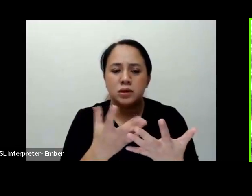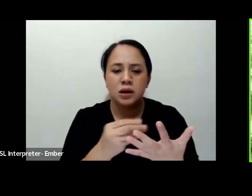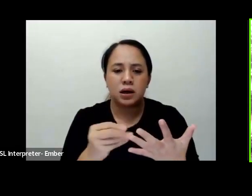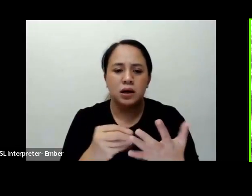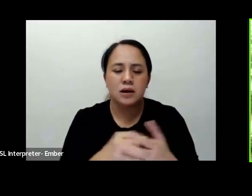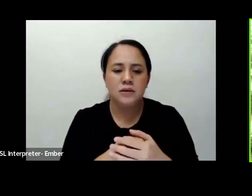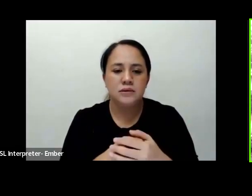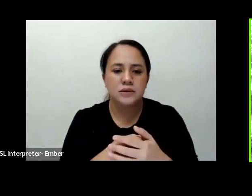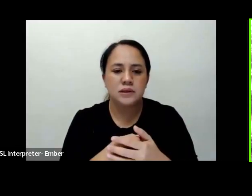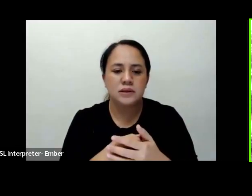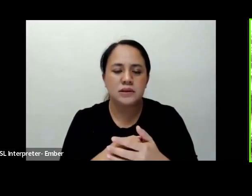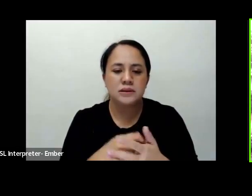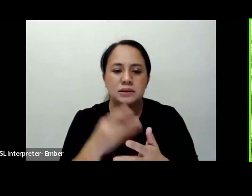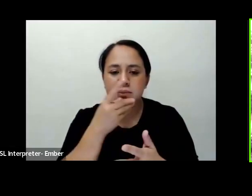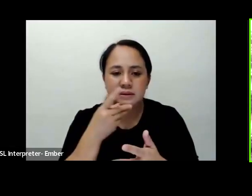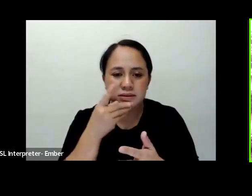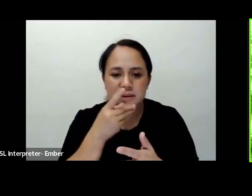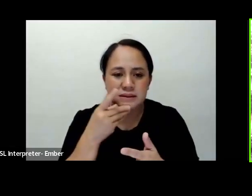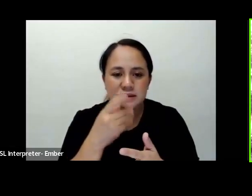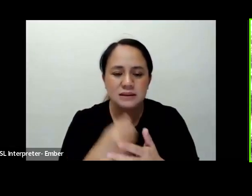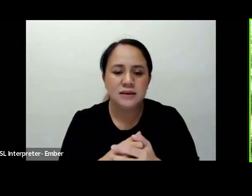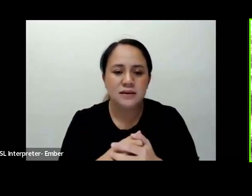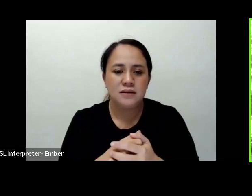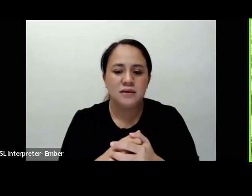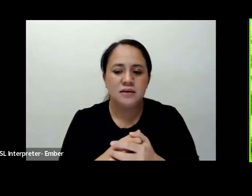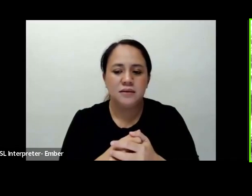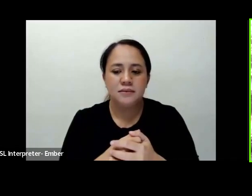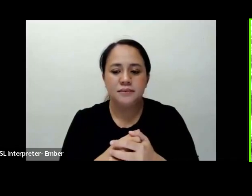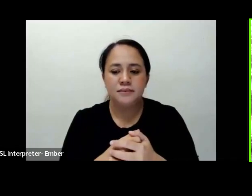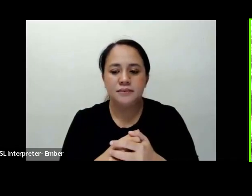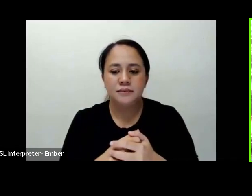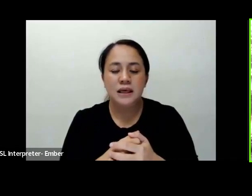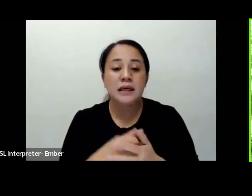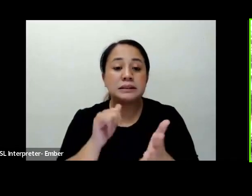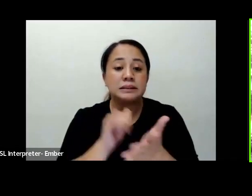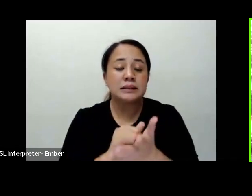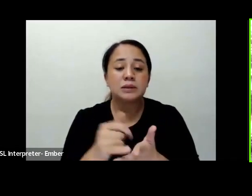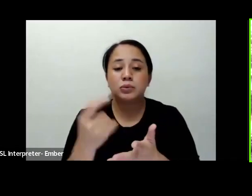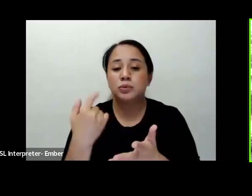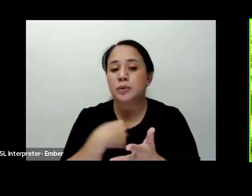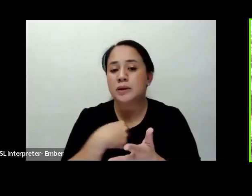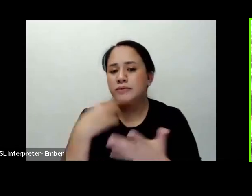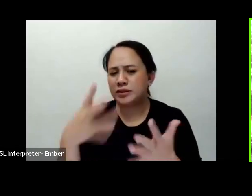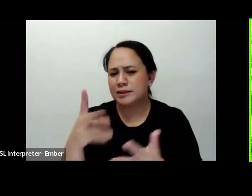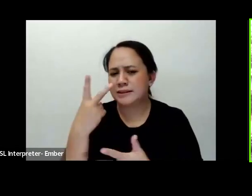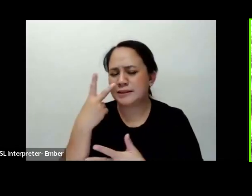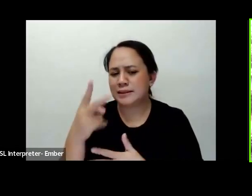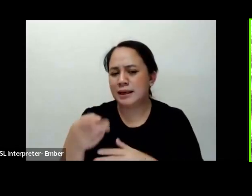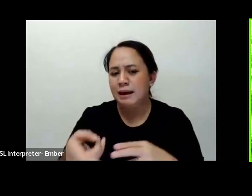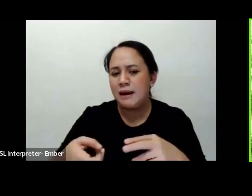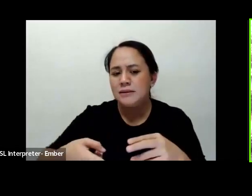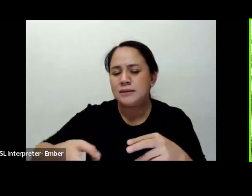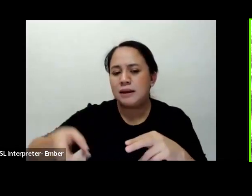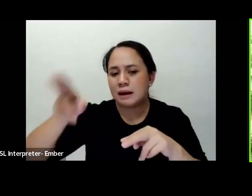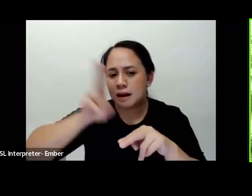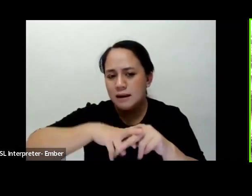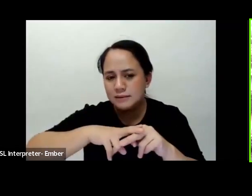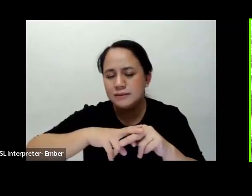for diabetics, that is where we have seen an increase in